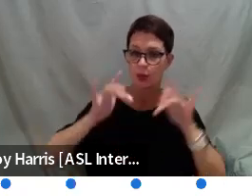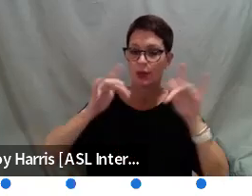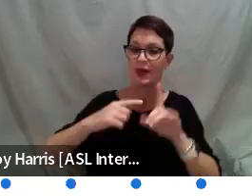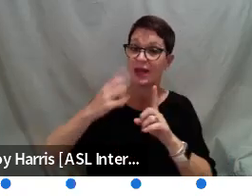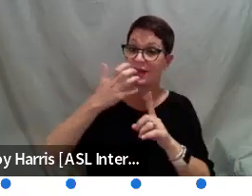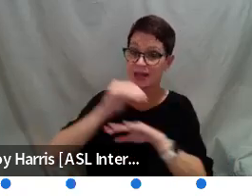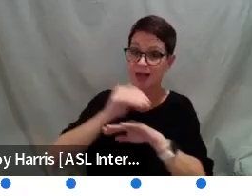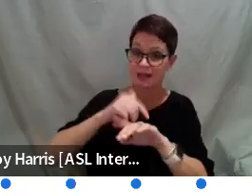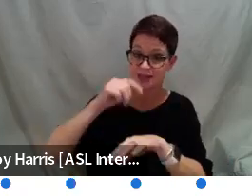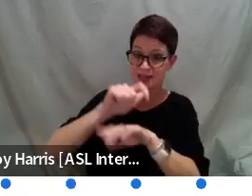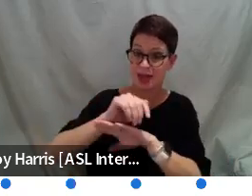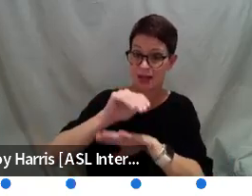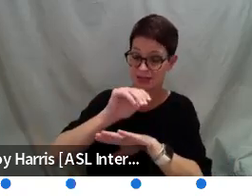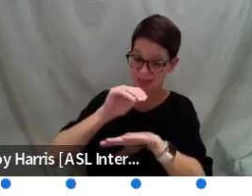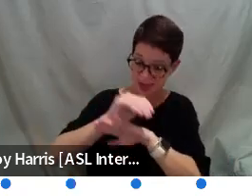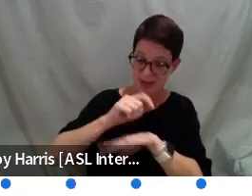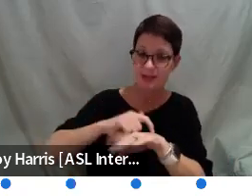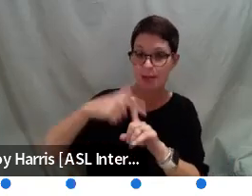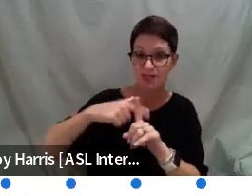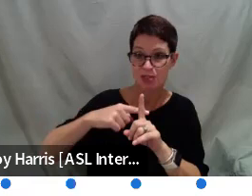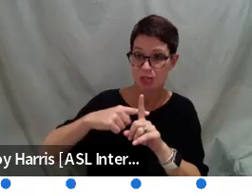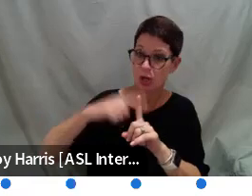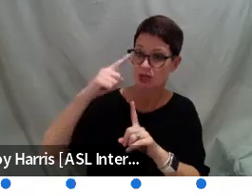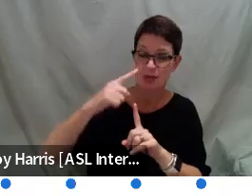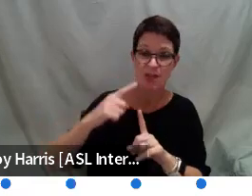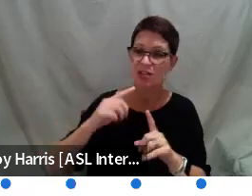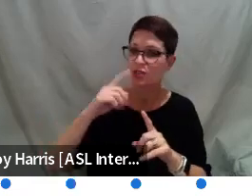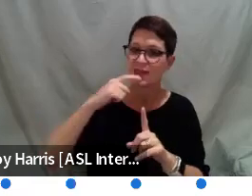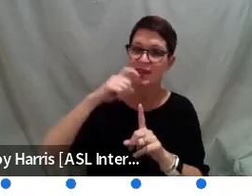temperature and doesn't really give people a break from the heat.